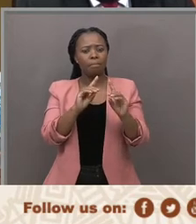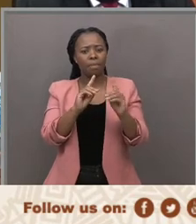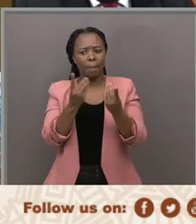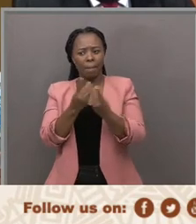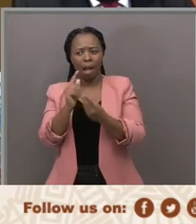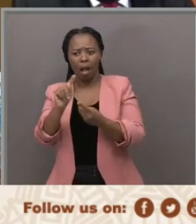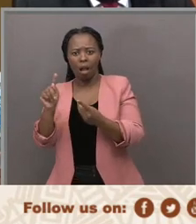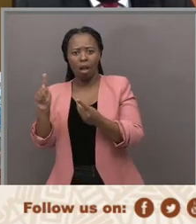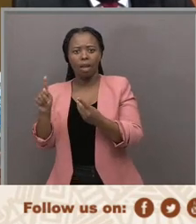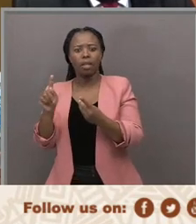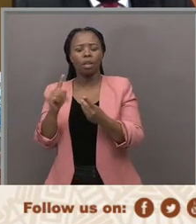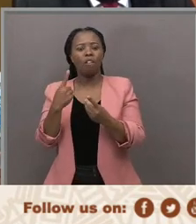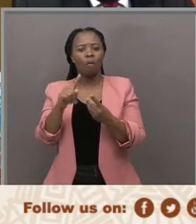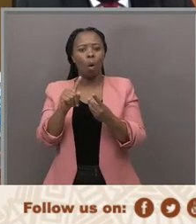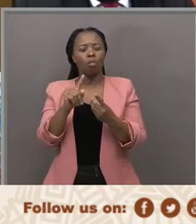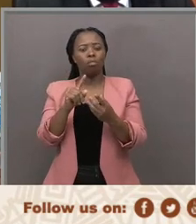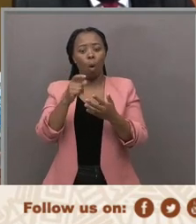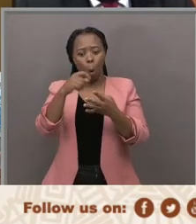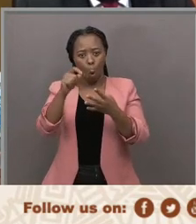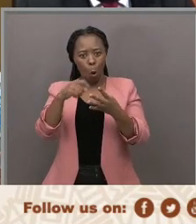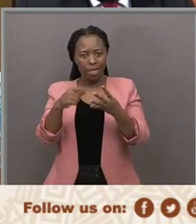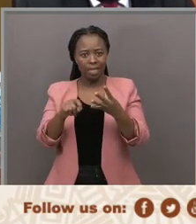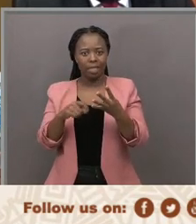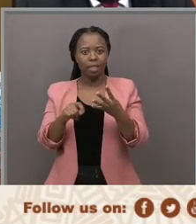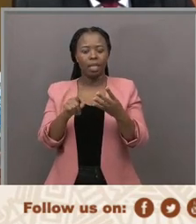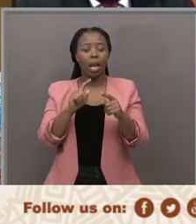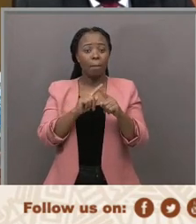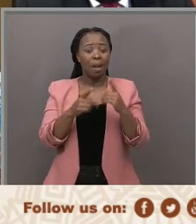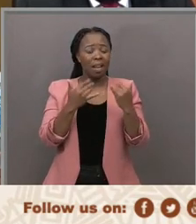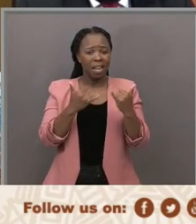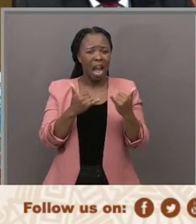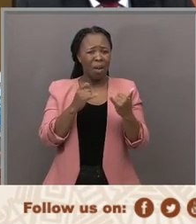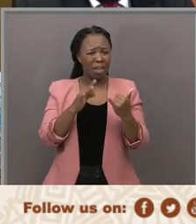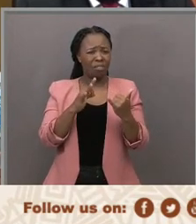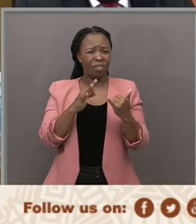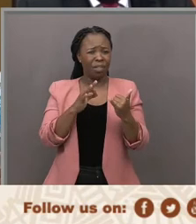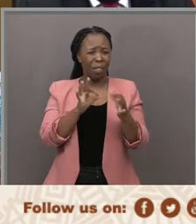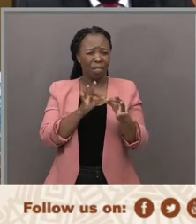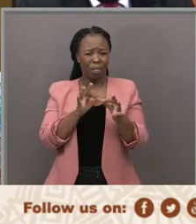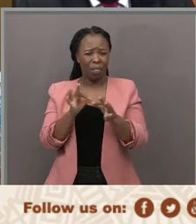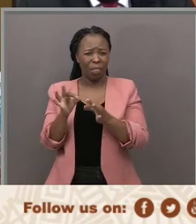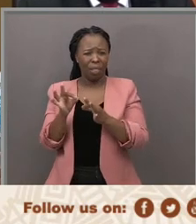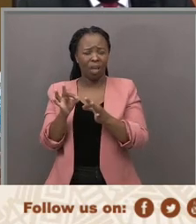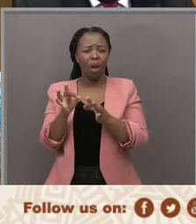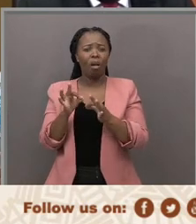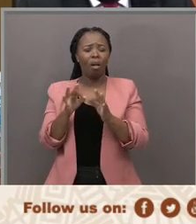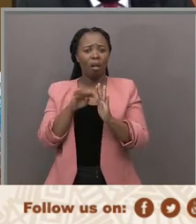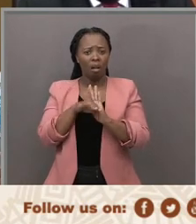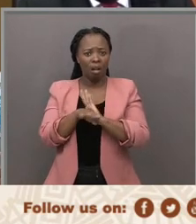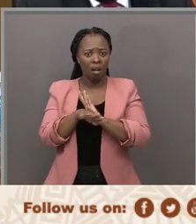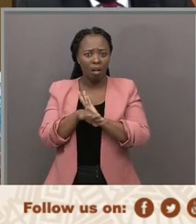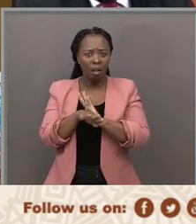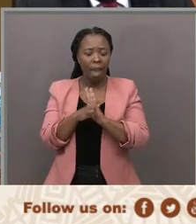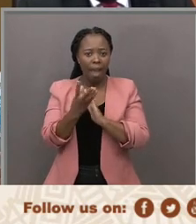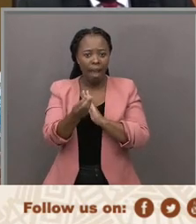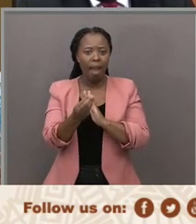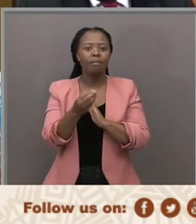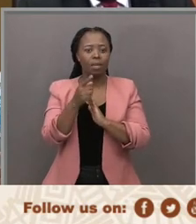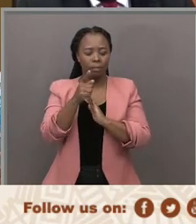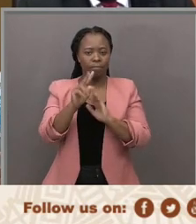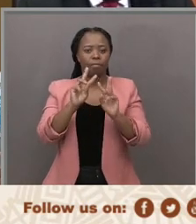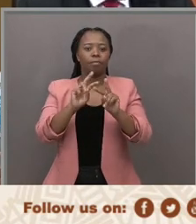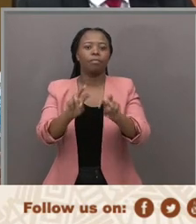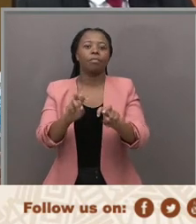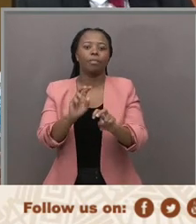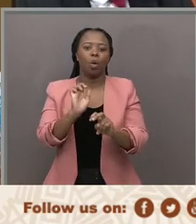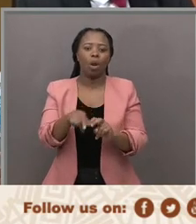are paying attention to each of these departments where there's some regression. Because we want to ensure that our province continue